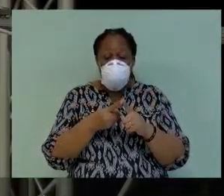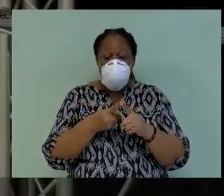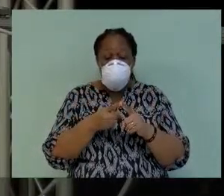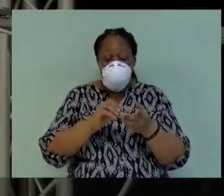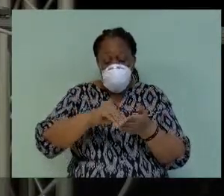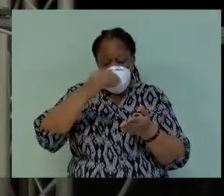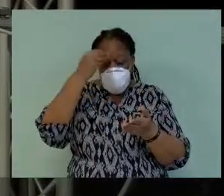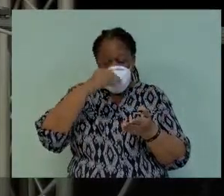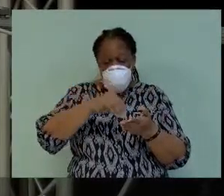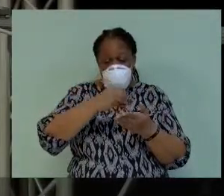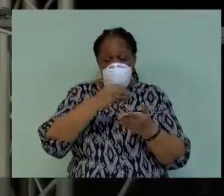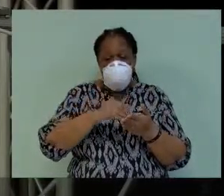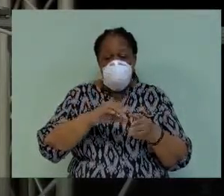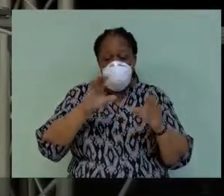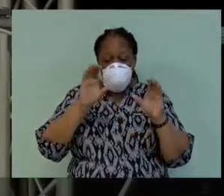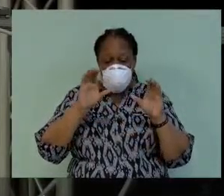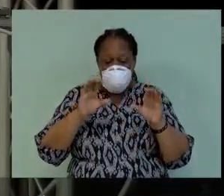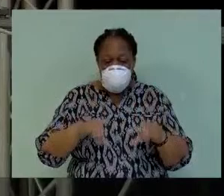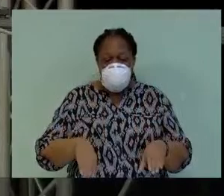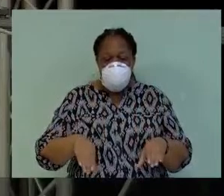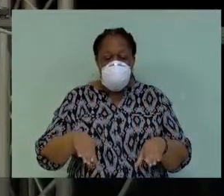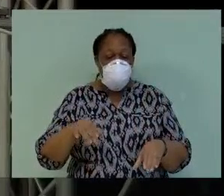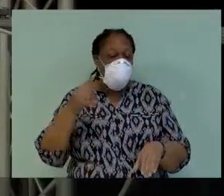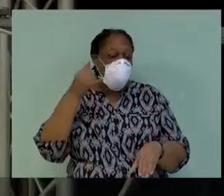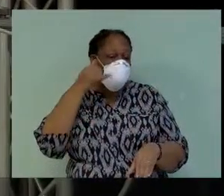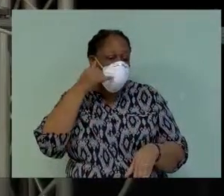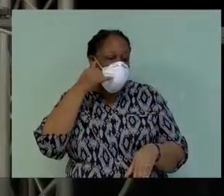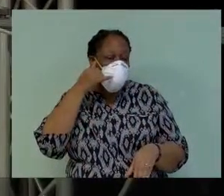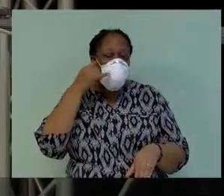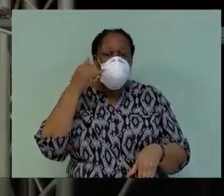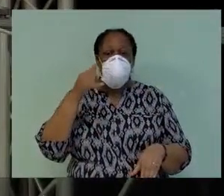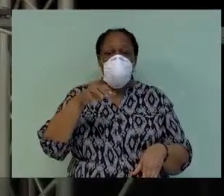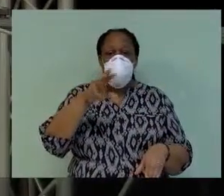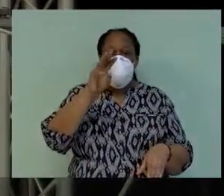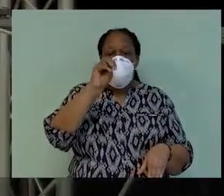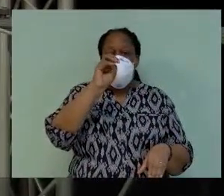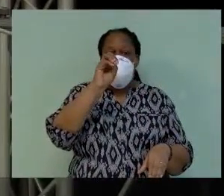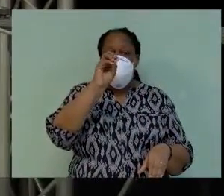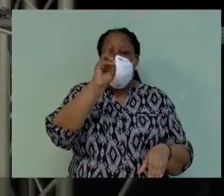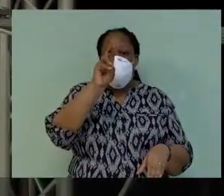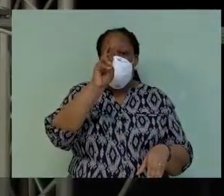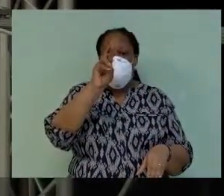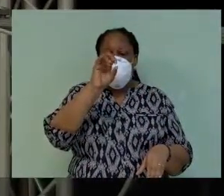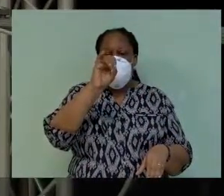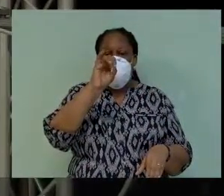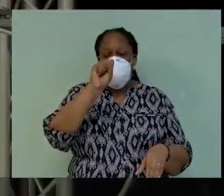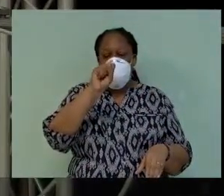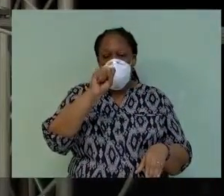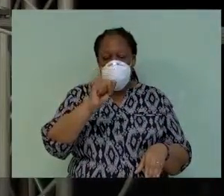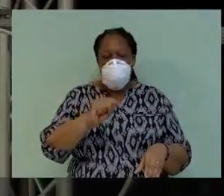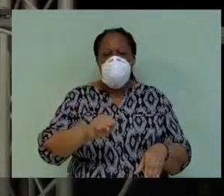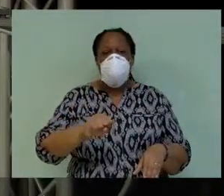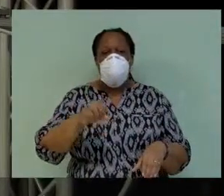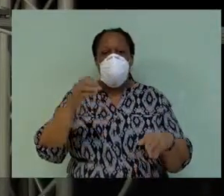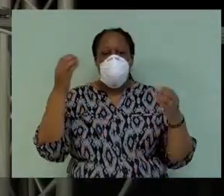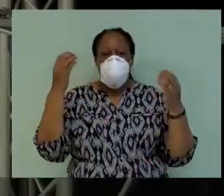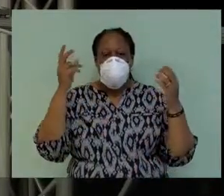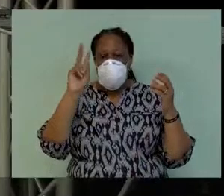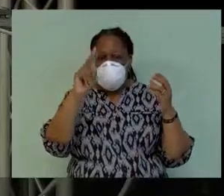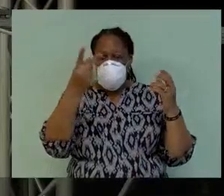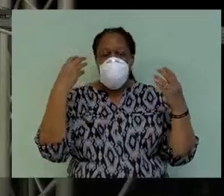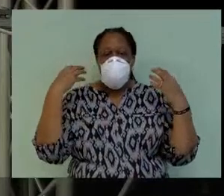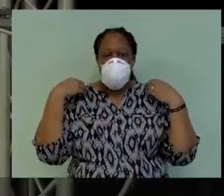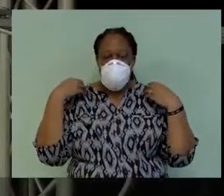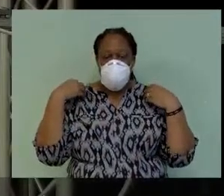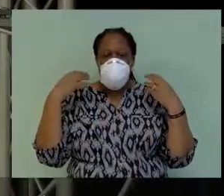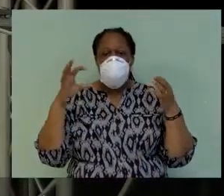contact Mr. Francil Morris, Deputy Chief Education Officer Acting,